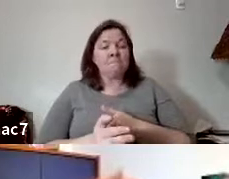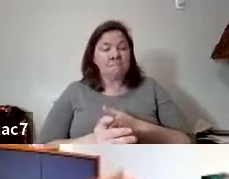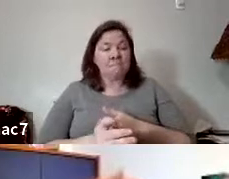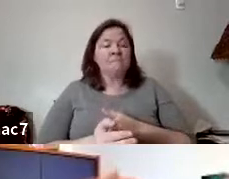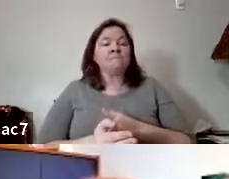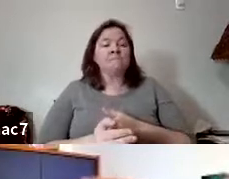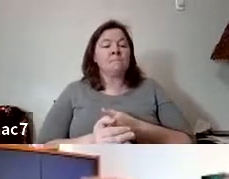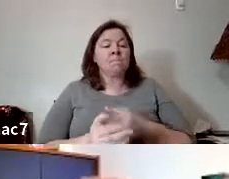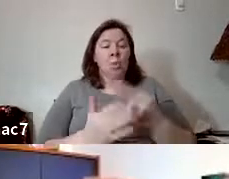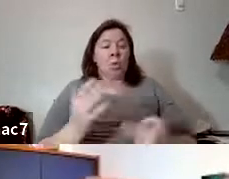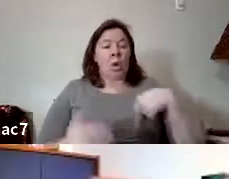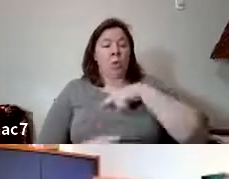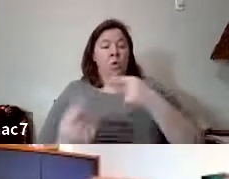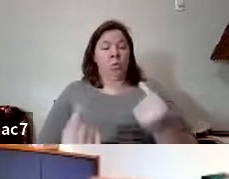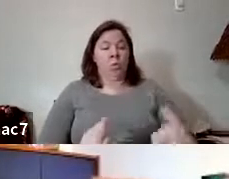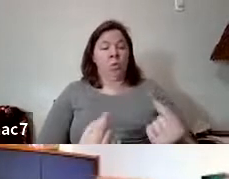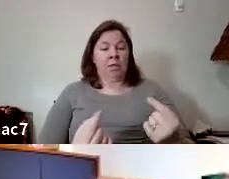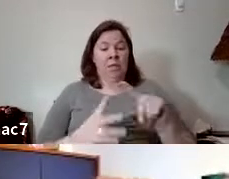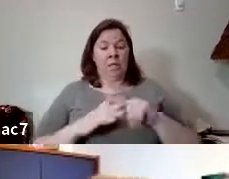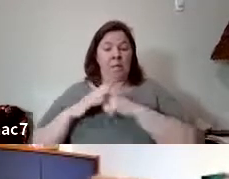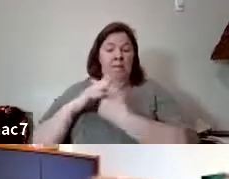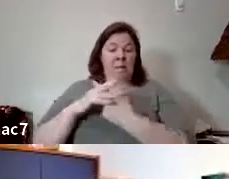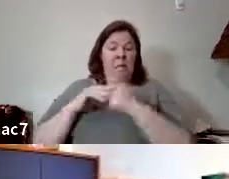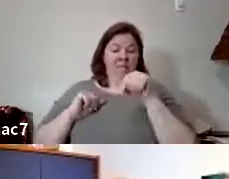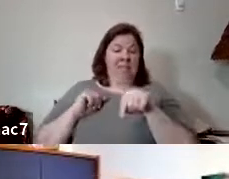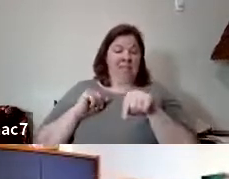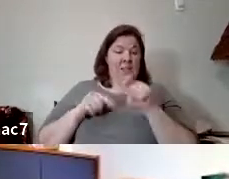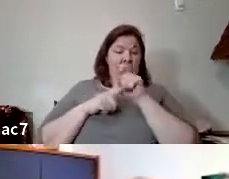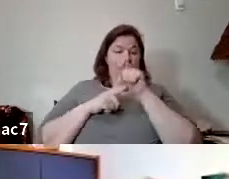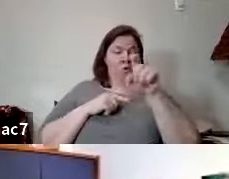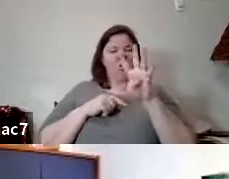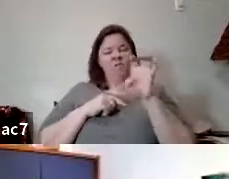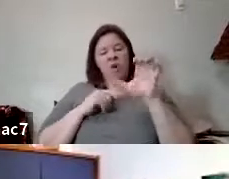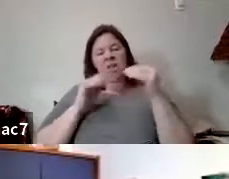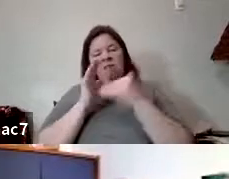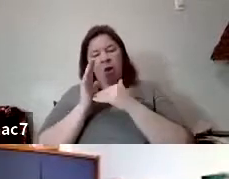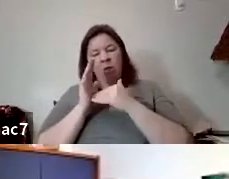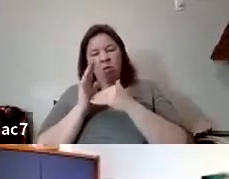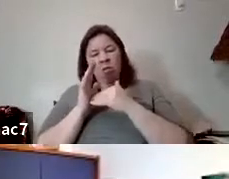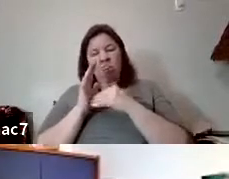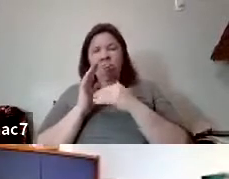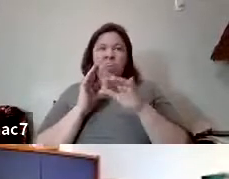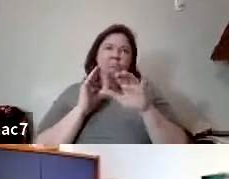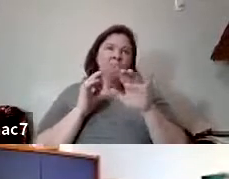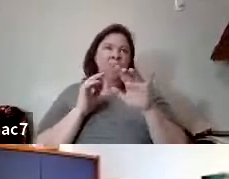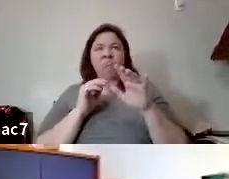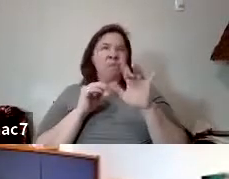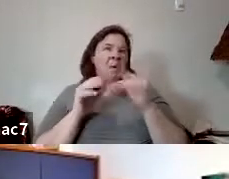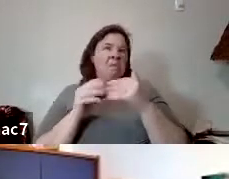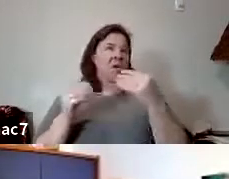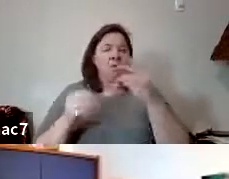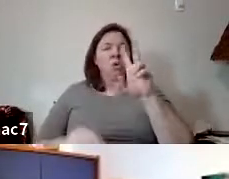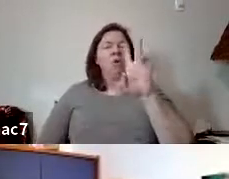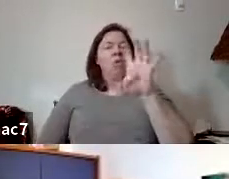Sorry, what we're doing is that at the beginning of the call, we were about 400,000 and some change, and